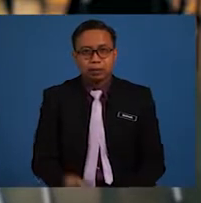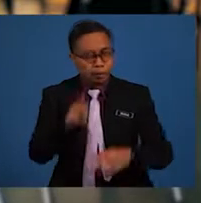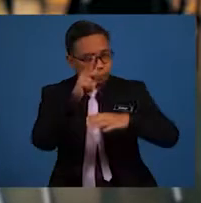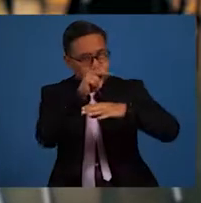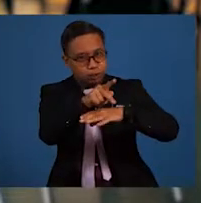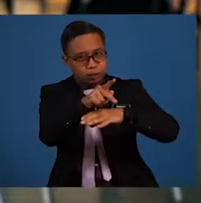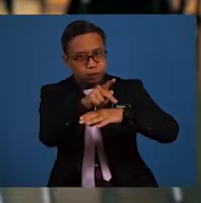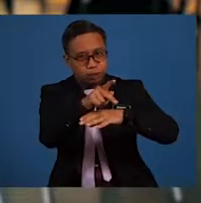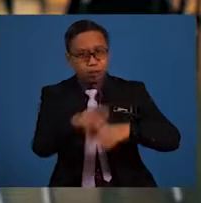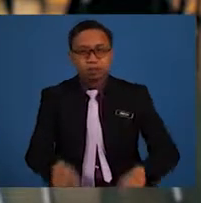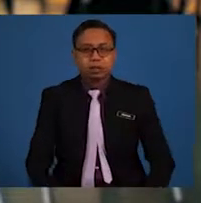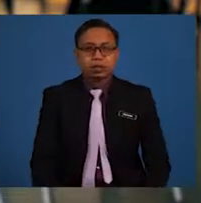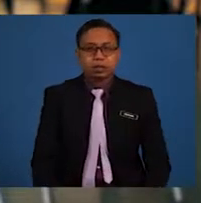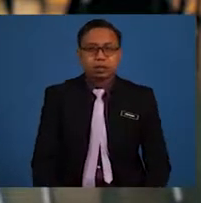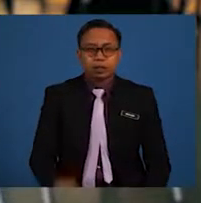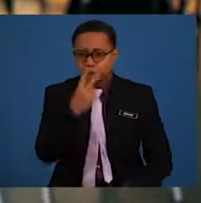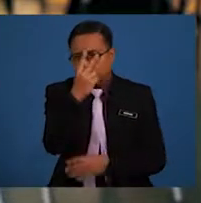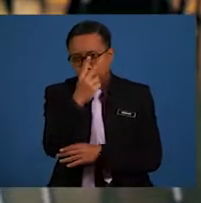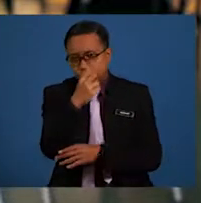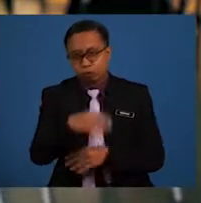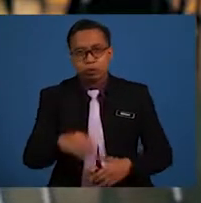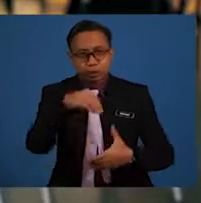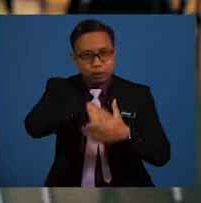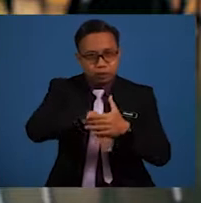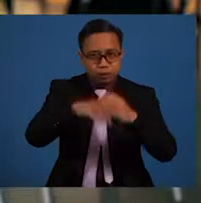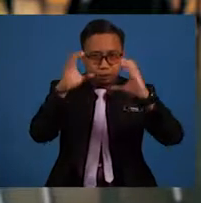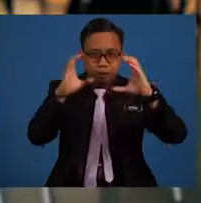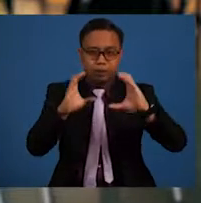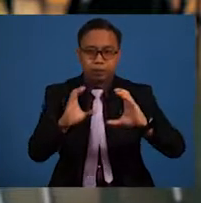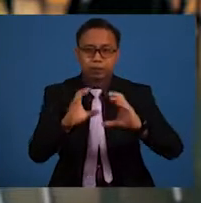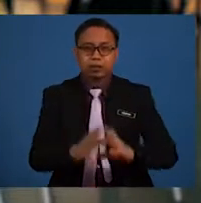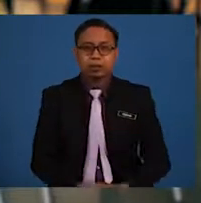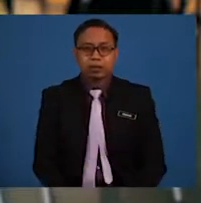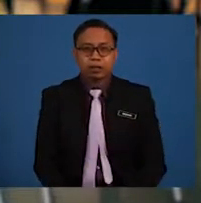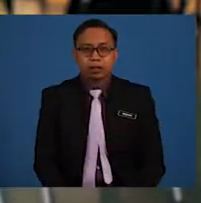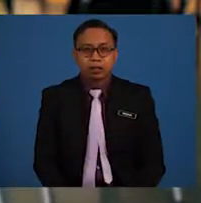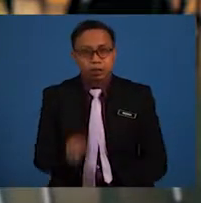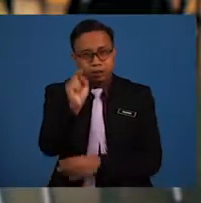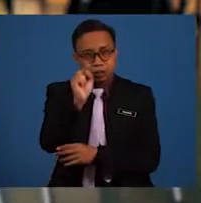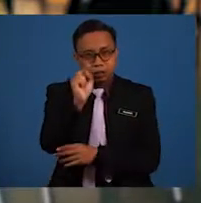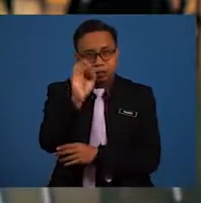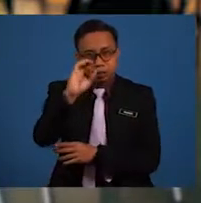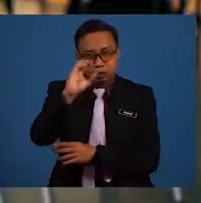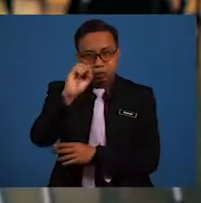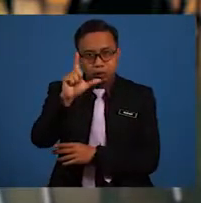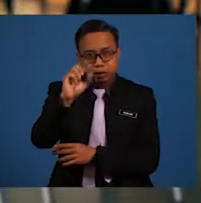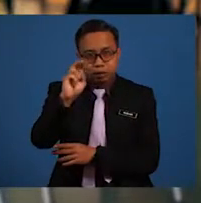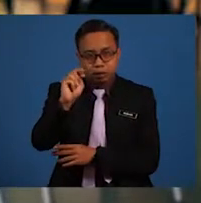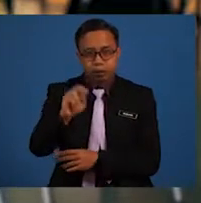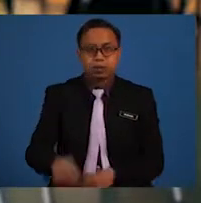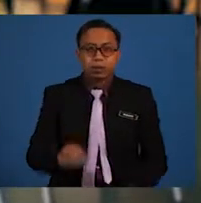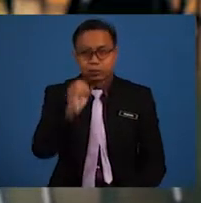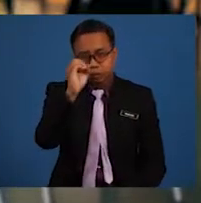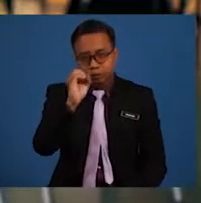Punctuation that we will look at in this paragraph is the colon.